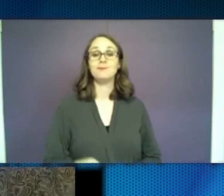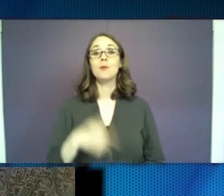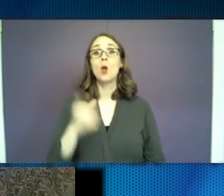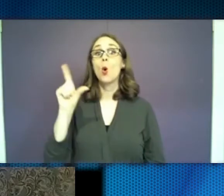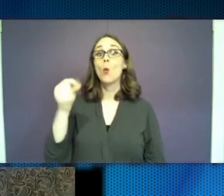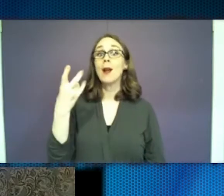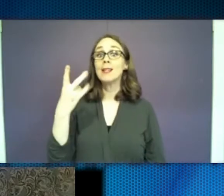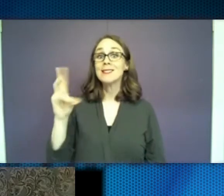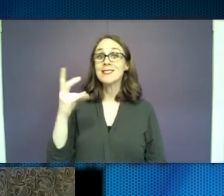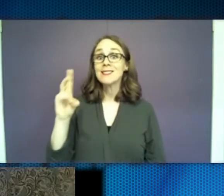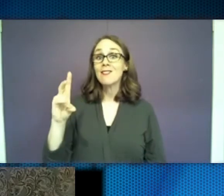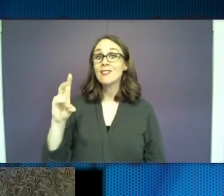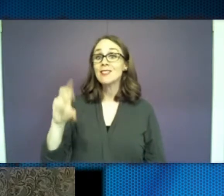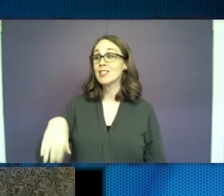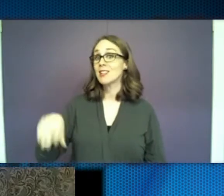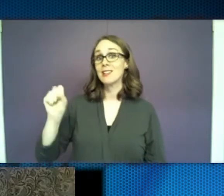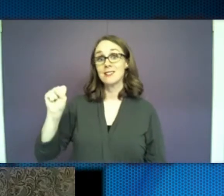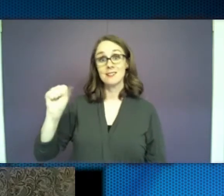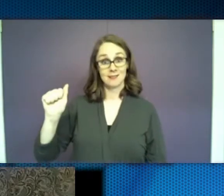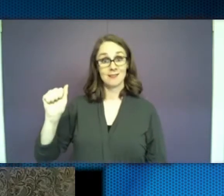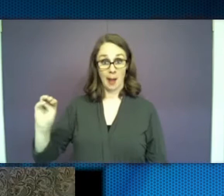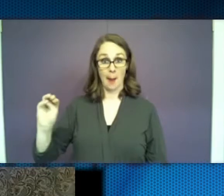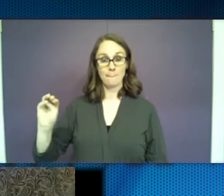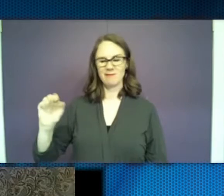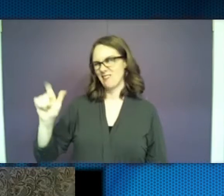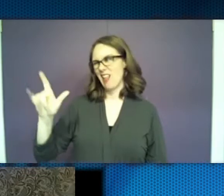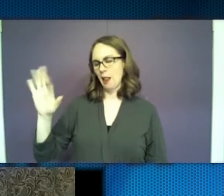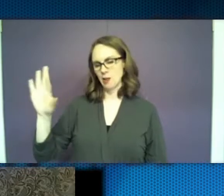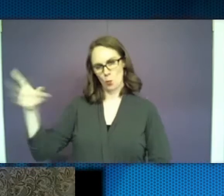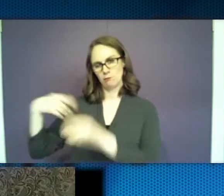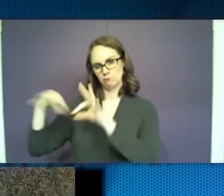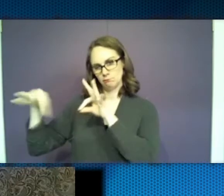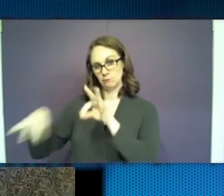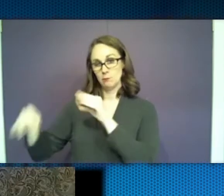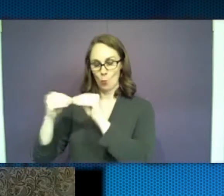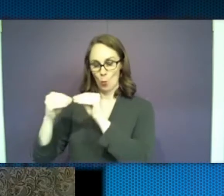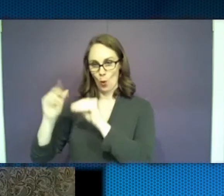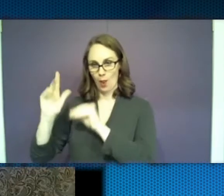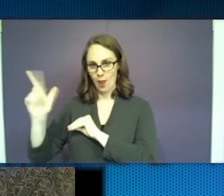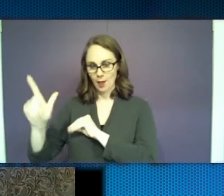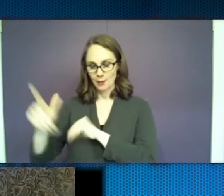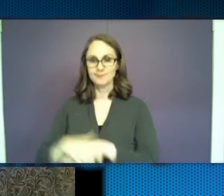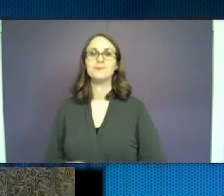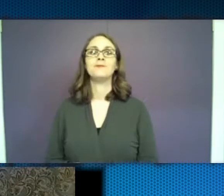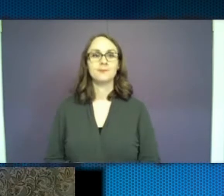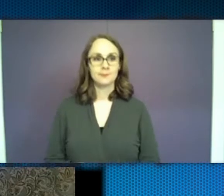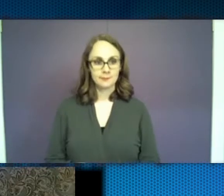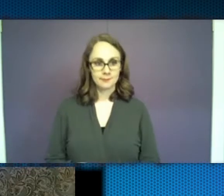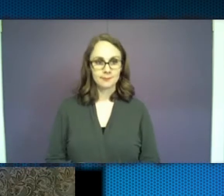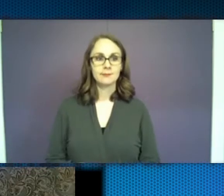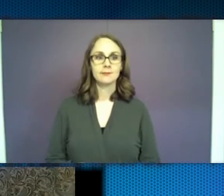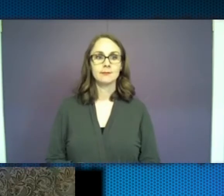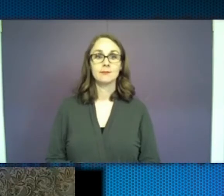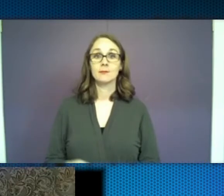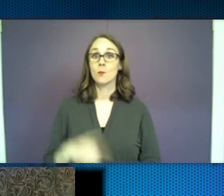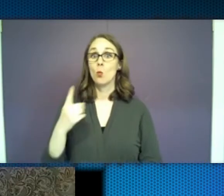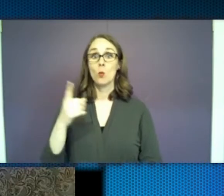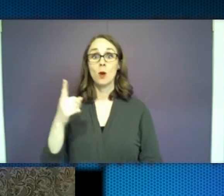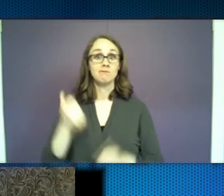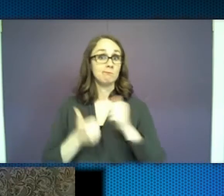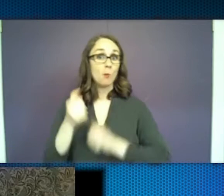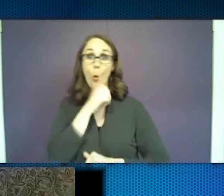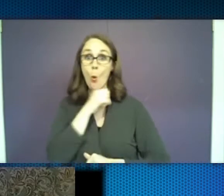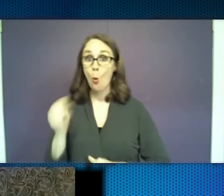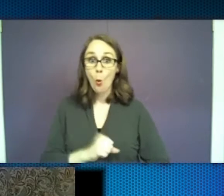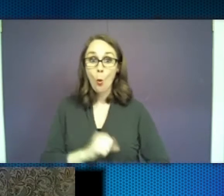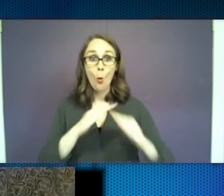2017, the Schifferstadt Architectural Museum, which Allison will tell you much more about in a few minutes, which is one of the oldest houses in